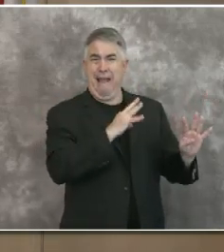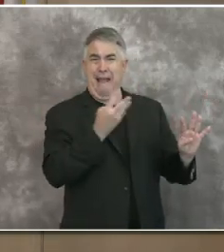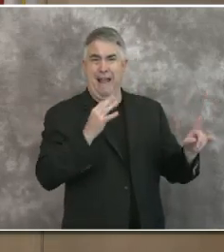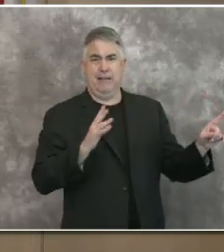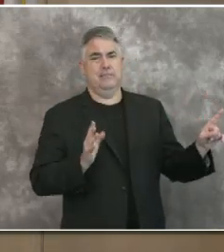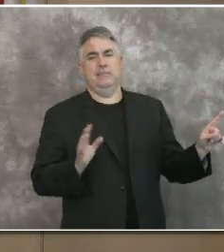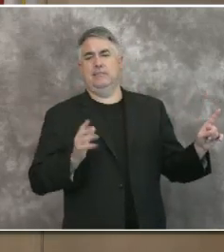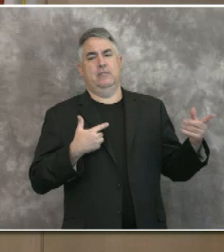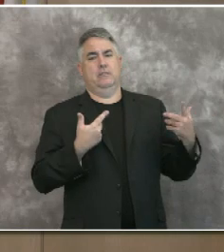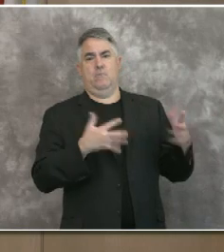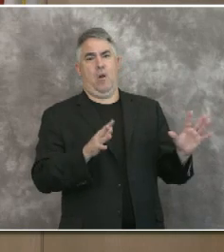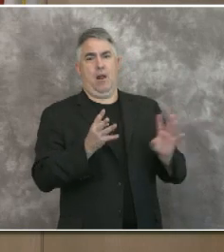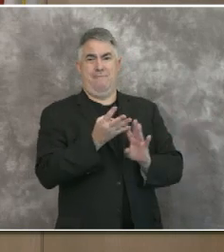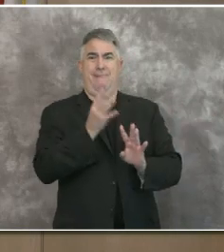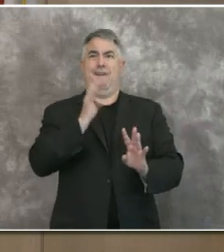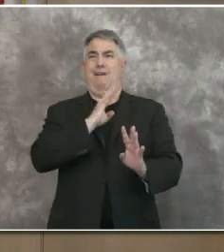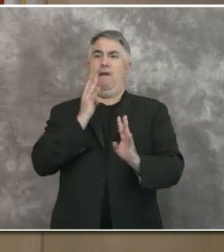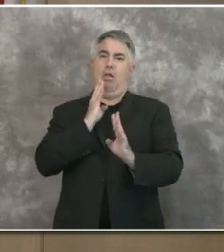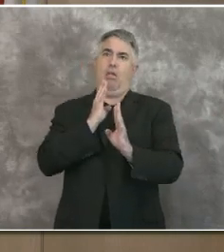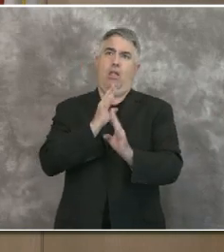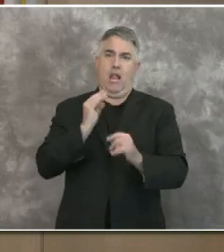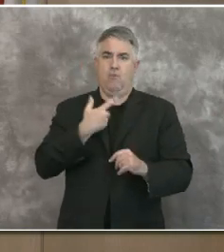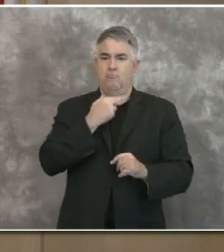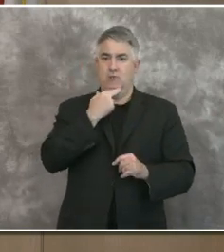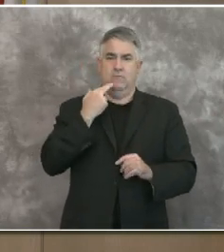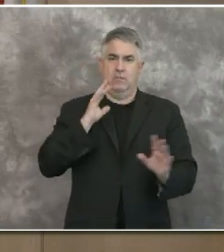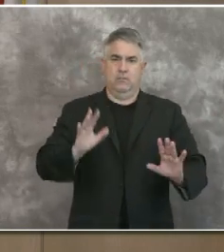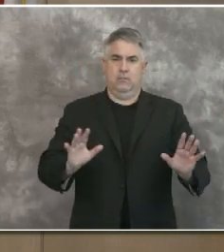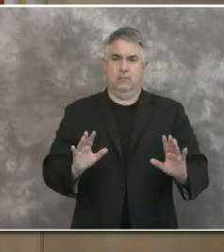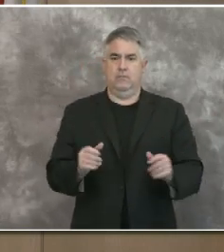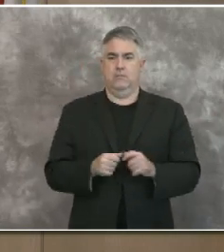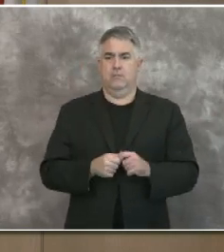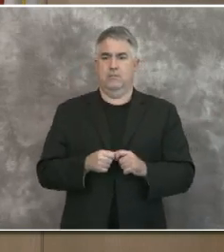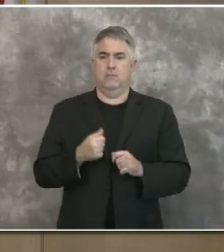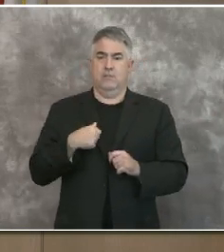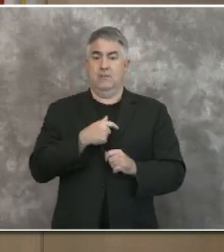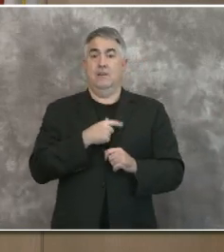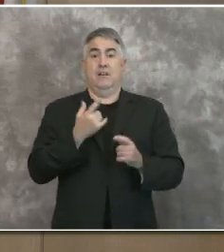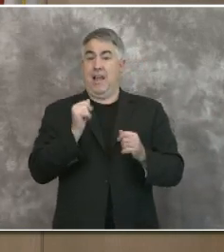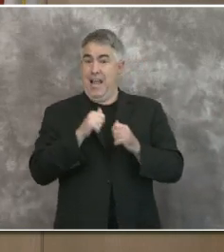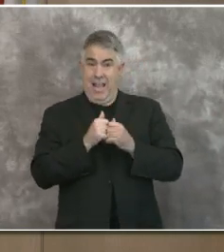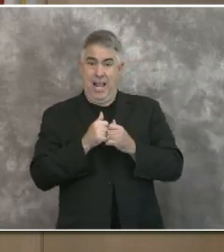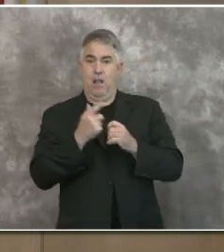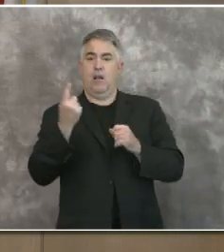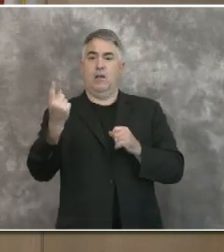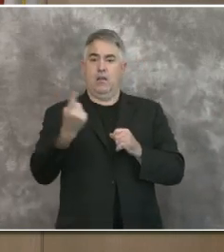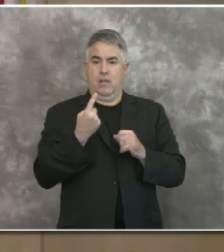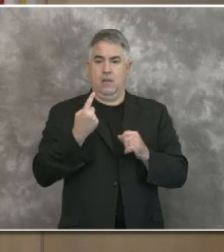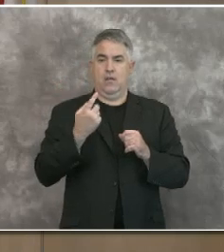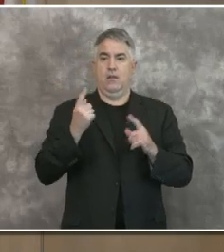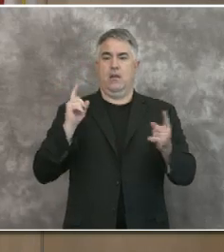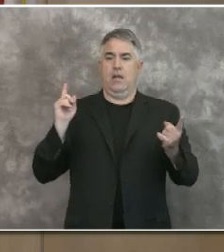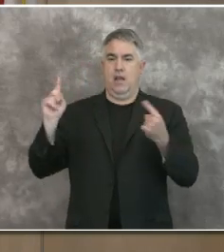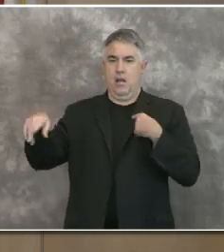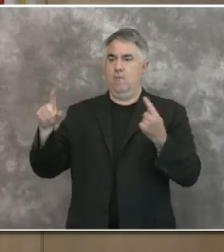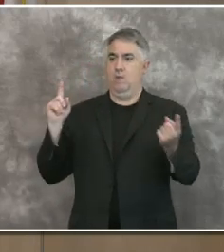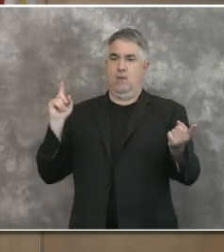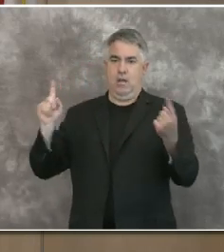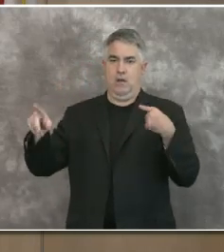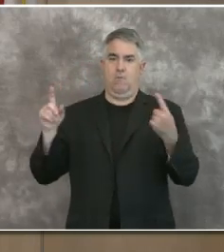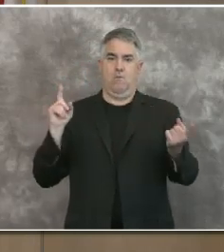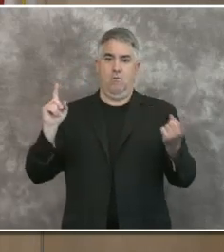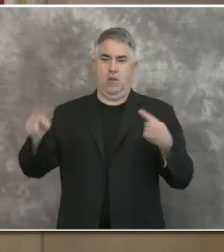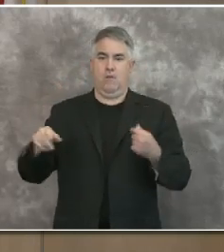There's going to be one-way entrances, possibly, one-way exits, social distancing stickers, directional signs